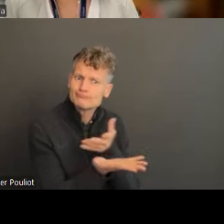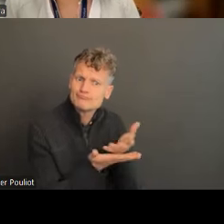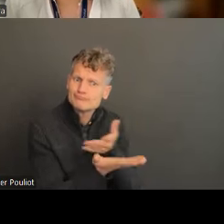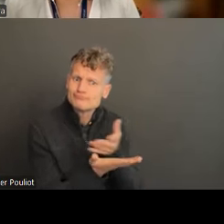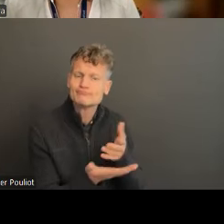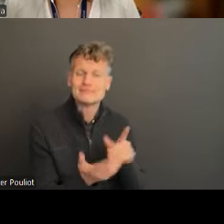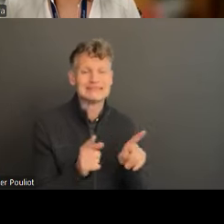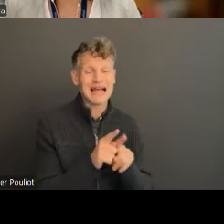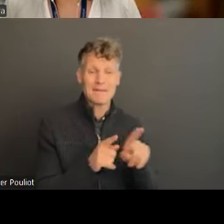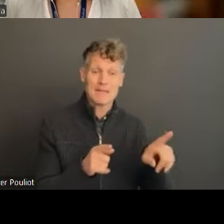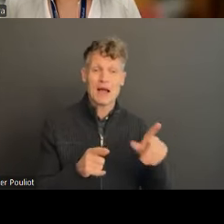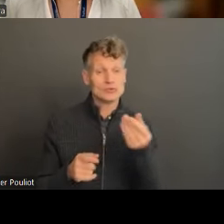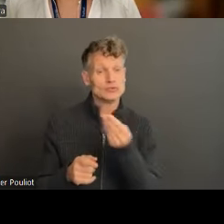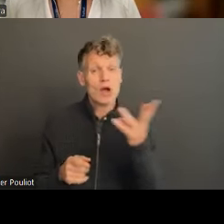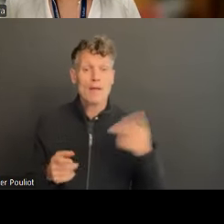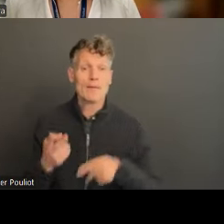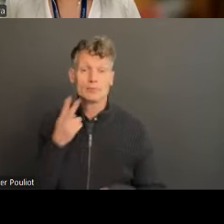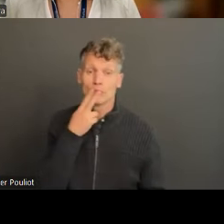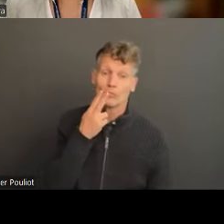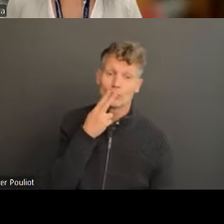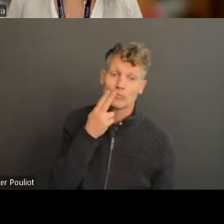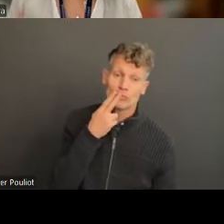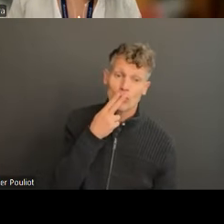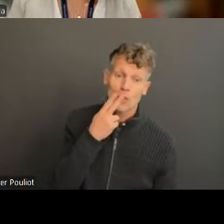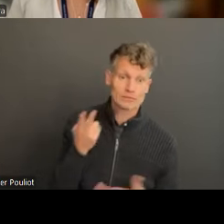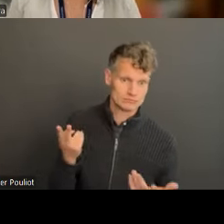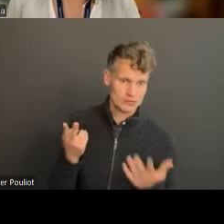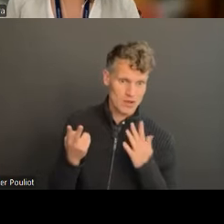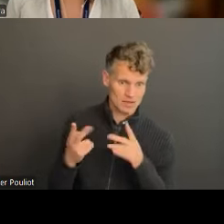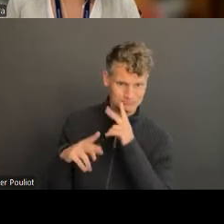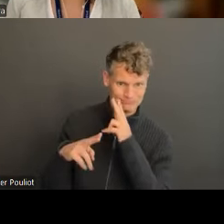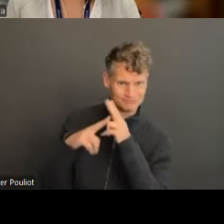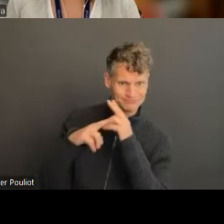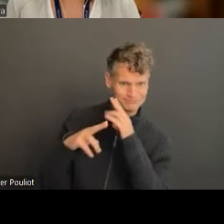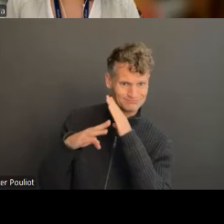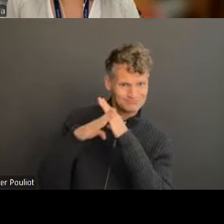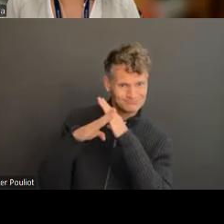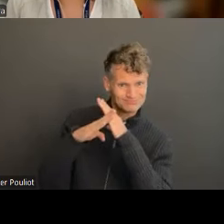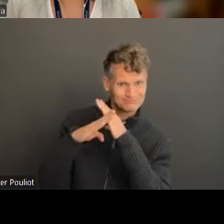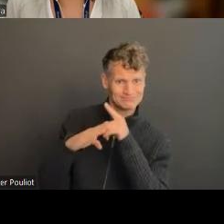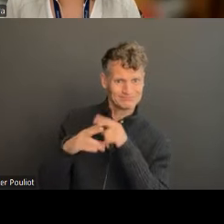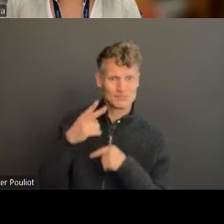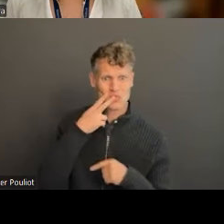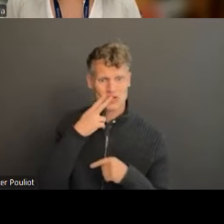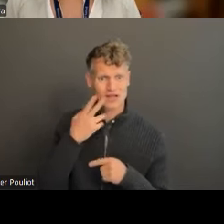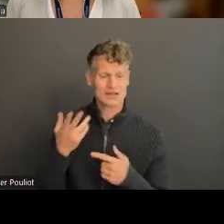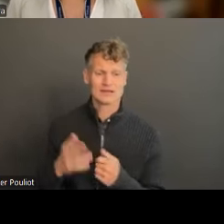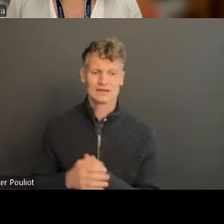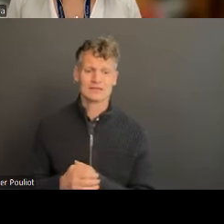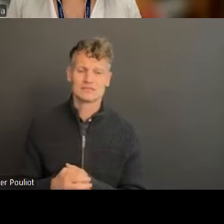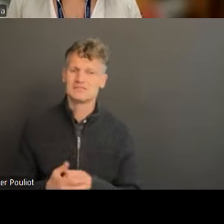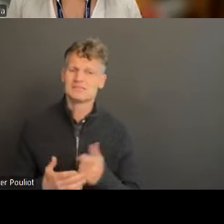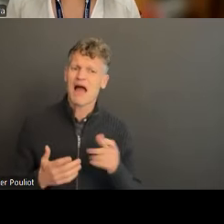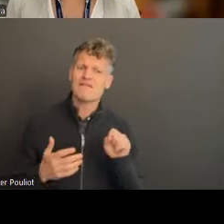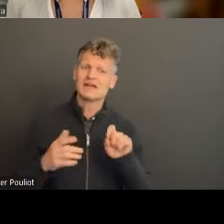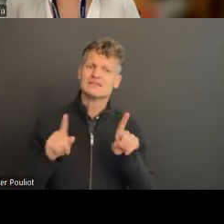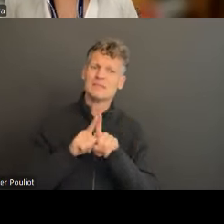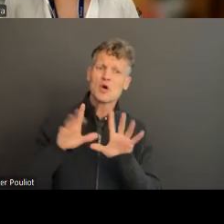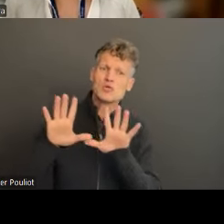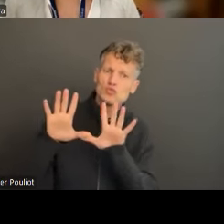anti-smoking activities and plans at the level of the community, at the regional level, and primary prevention is what you have